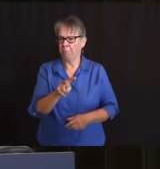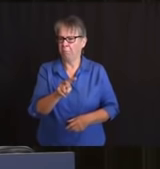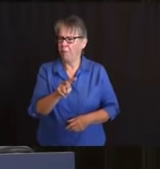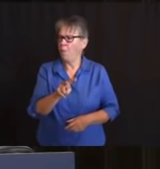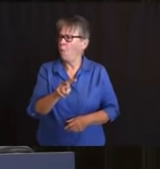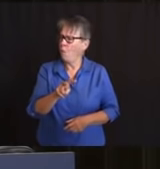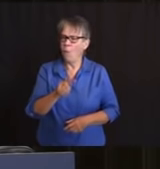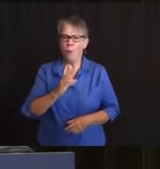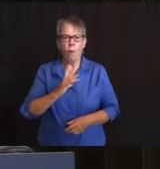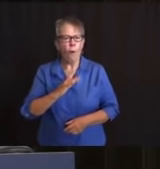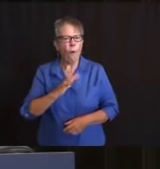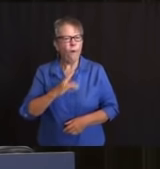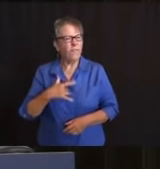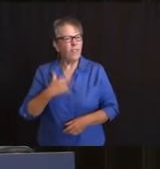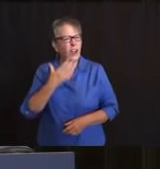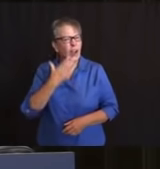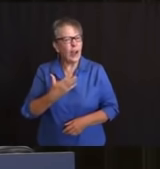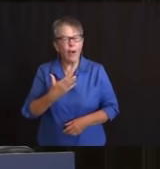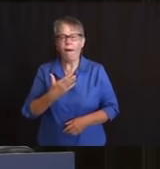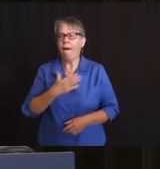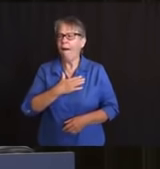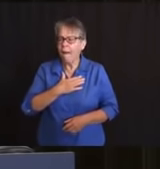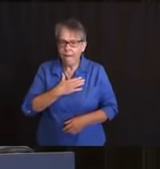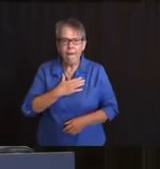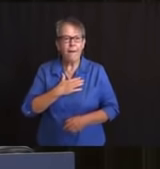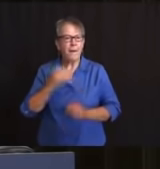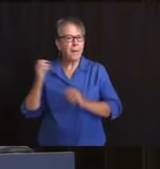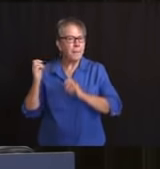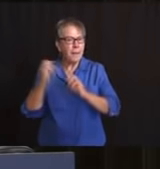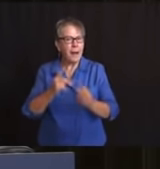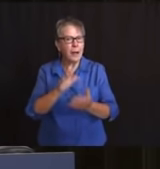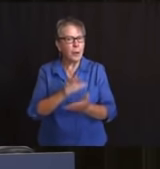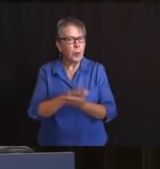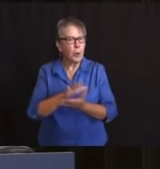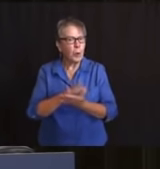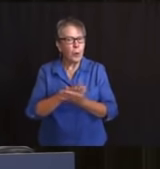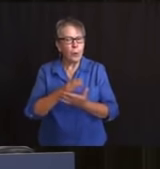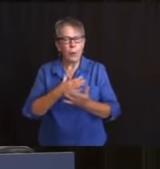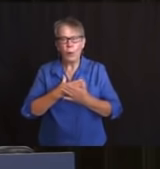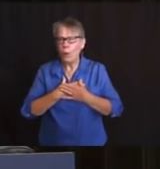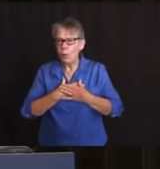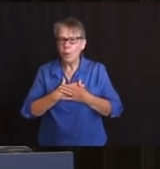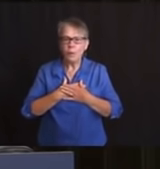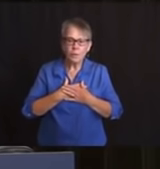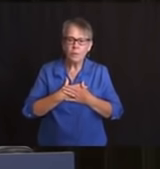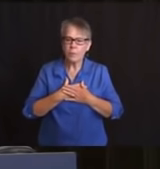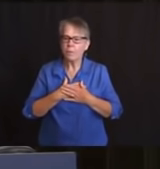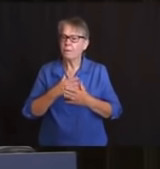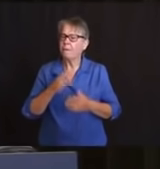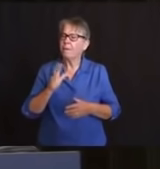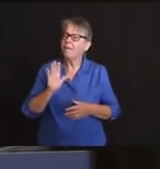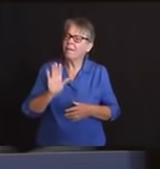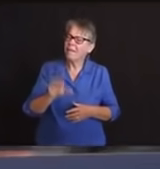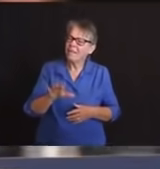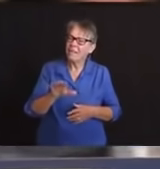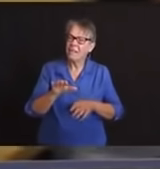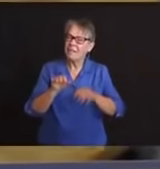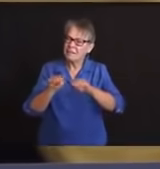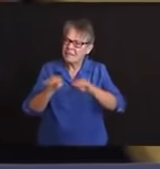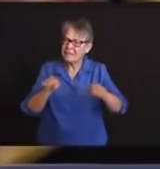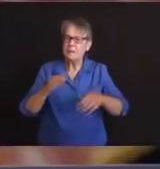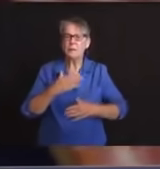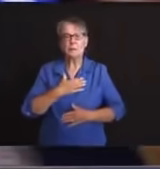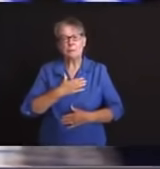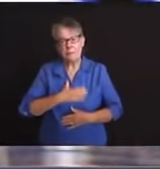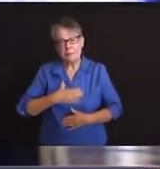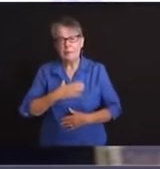school or the school buses. Just ask for you to be patient and take it as a good sign. Thanks, Gov. It's anecdotal,